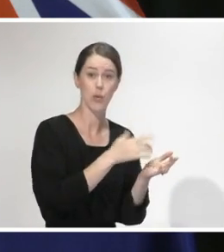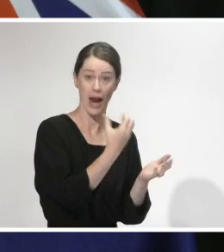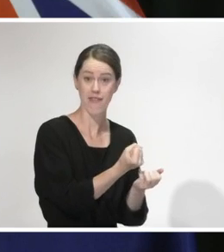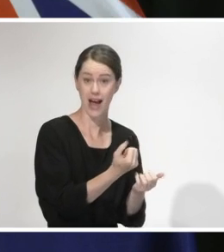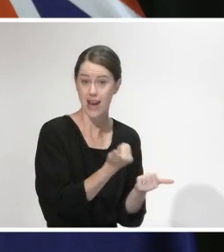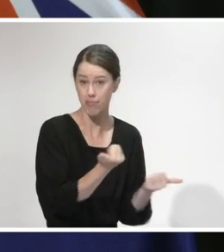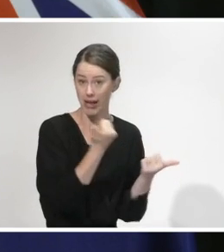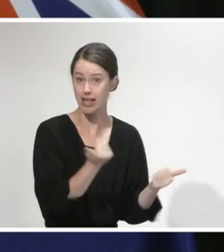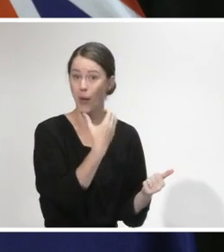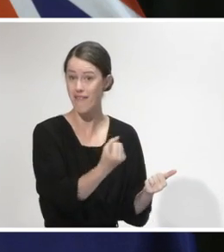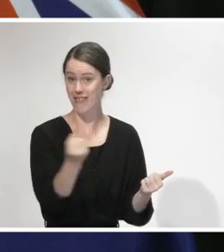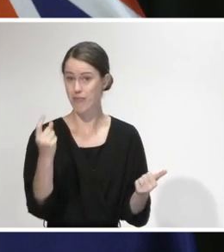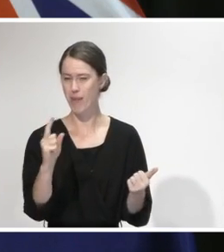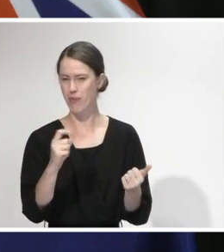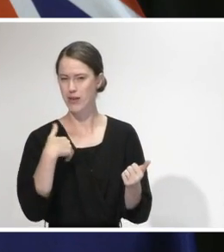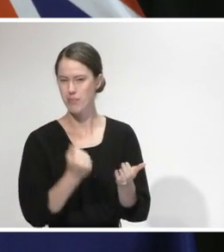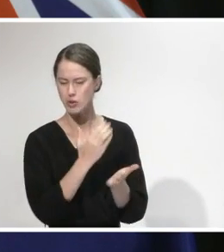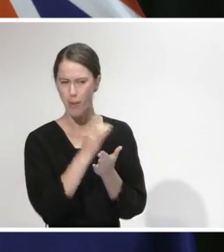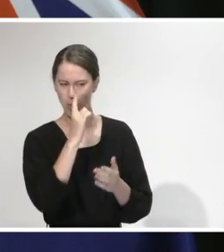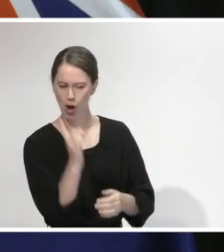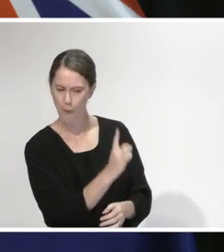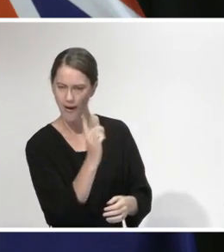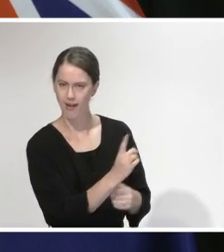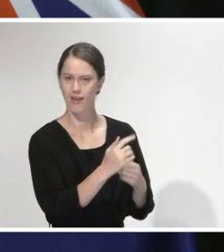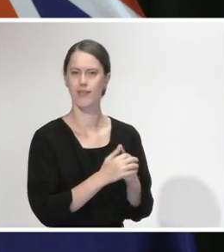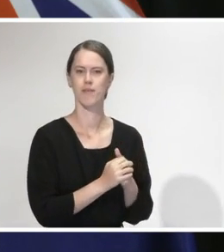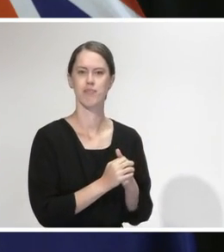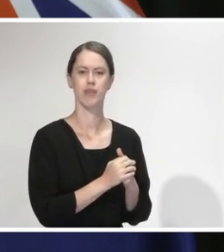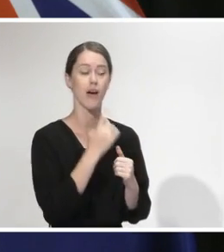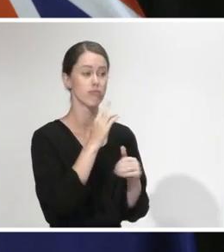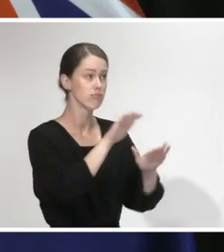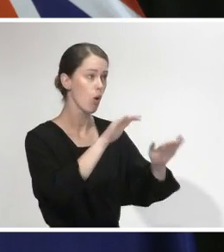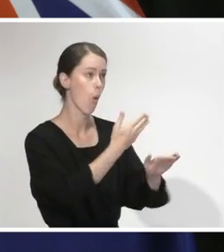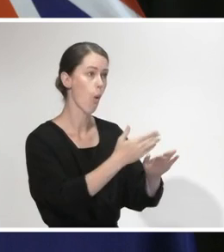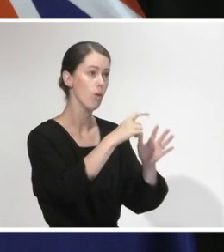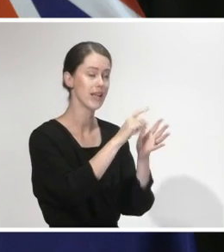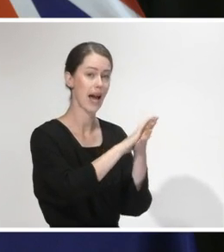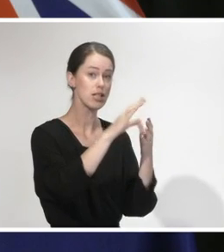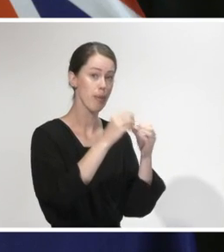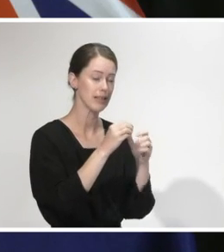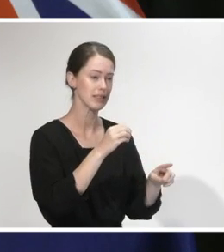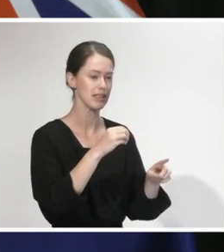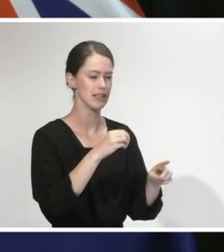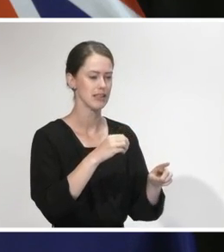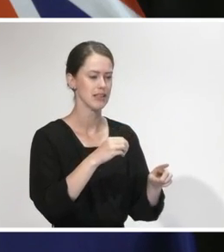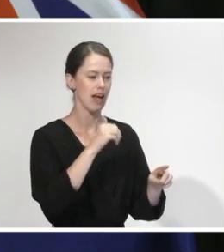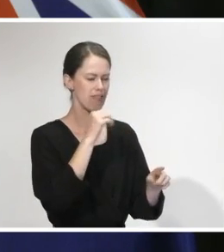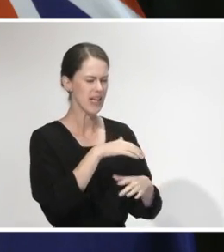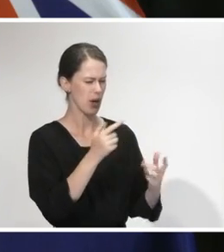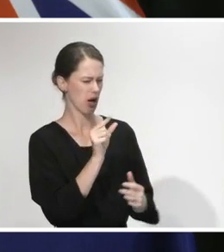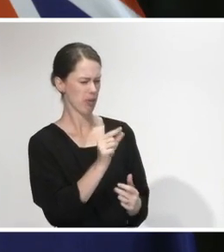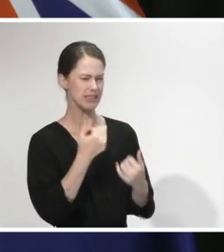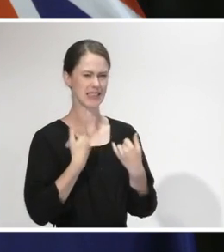that testing is widely available. What I've said to them and to all DHBs is just have a really low threshold, so anyone